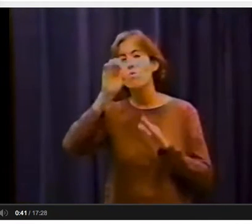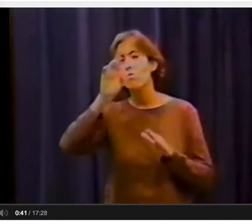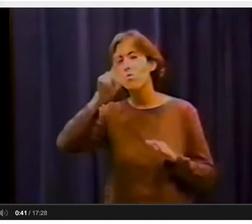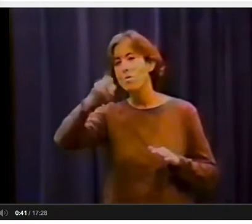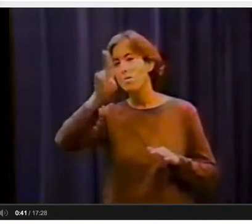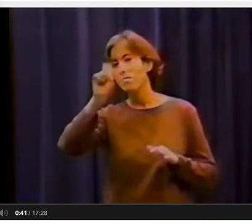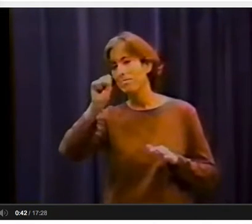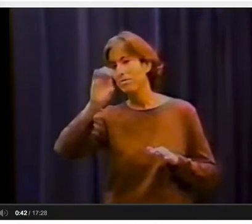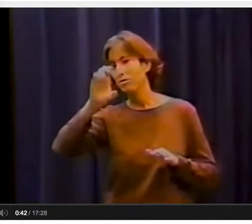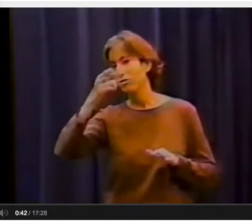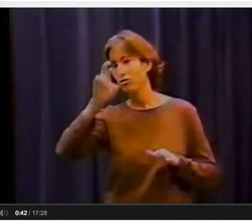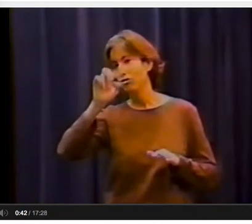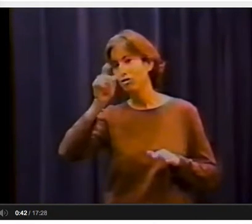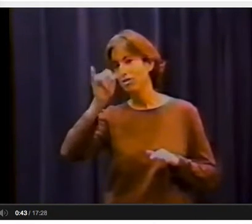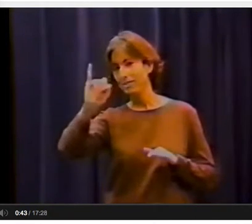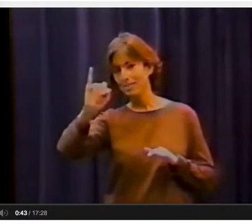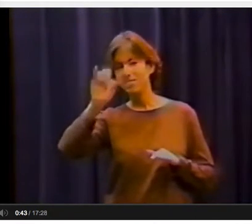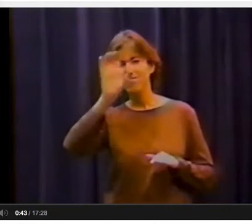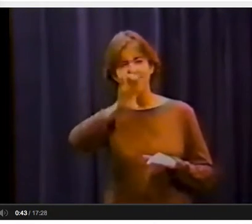I was born in Texas,